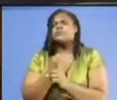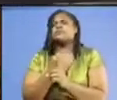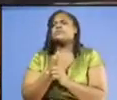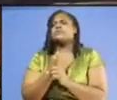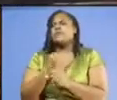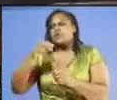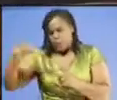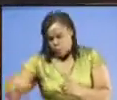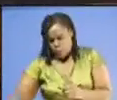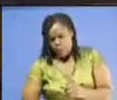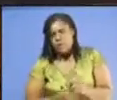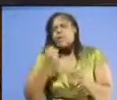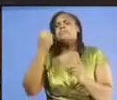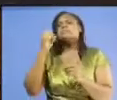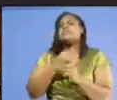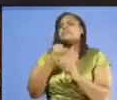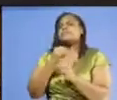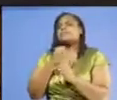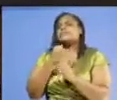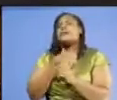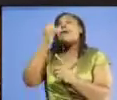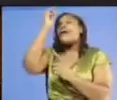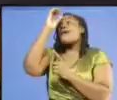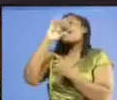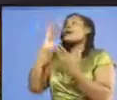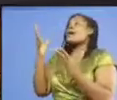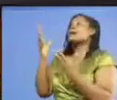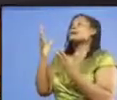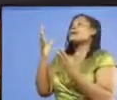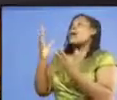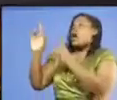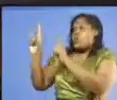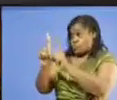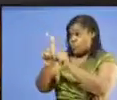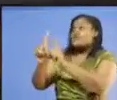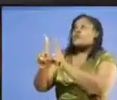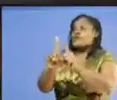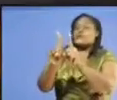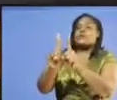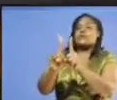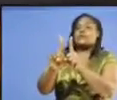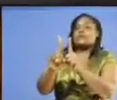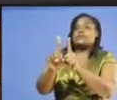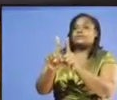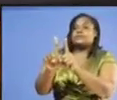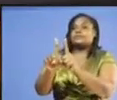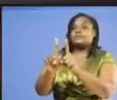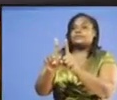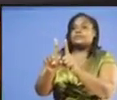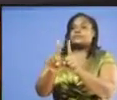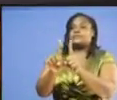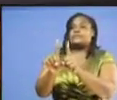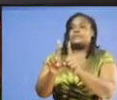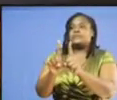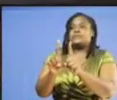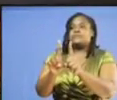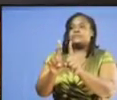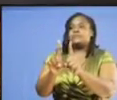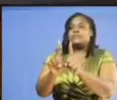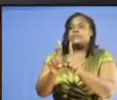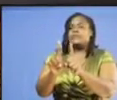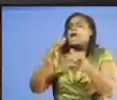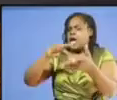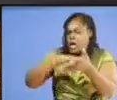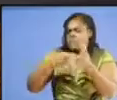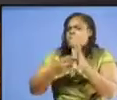So you pick up January. You say, God, I'm going to walk with you in January. I'm going to have